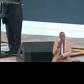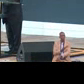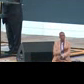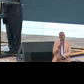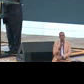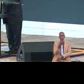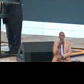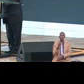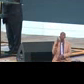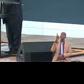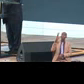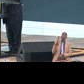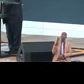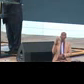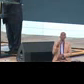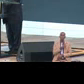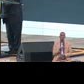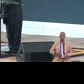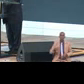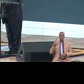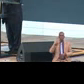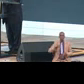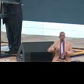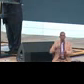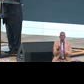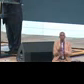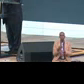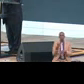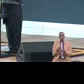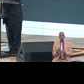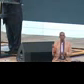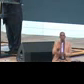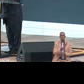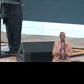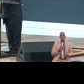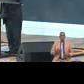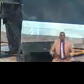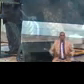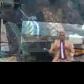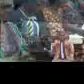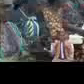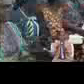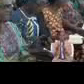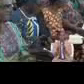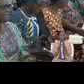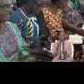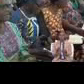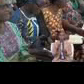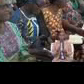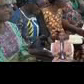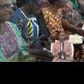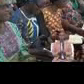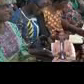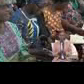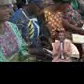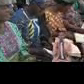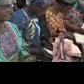of God, the Lord will affirm in every one of our lives in Jesus'